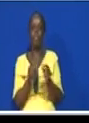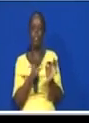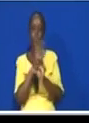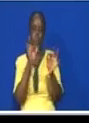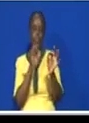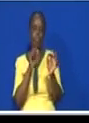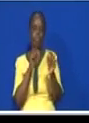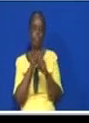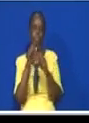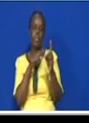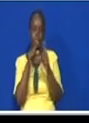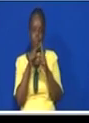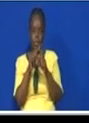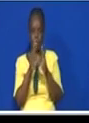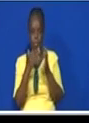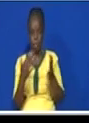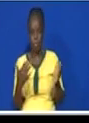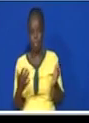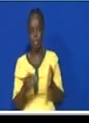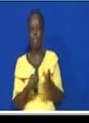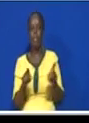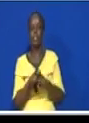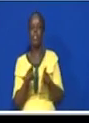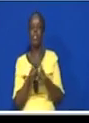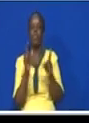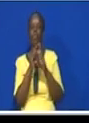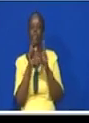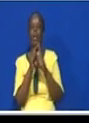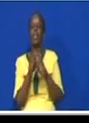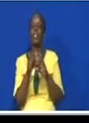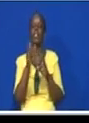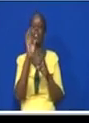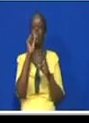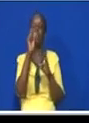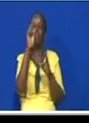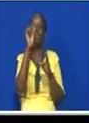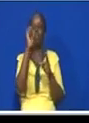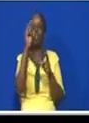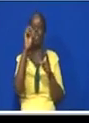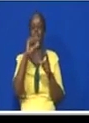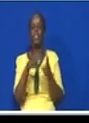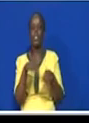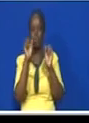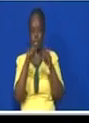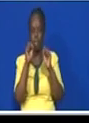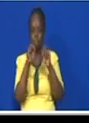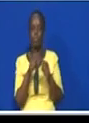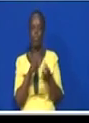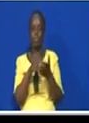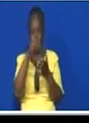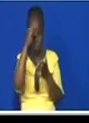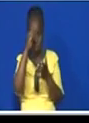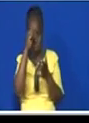specifying something. And in this case, the term is faulting that we are supposed to look